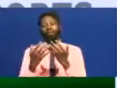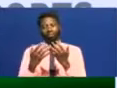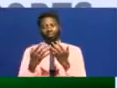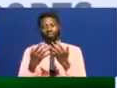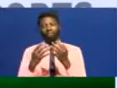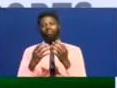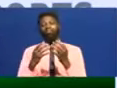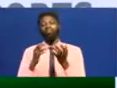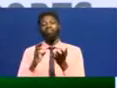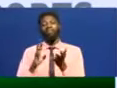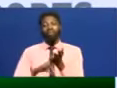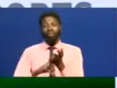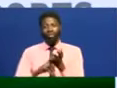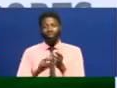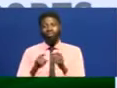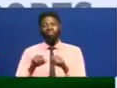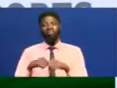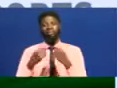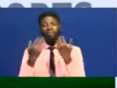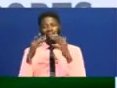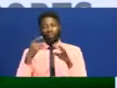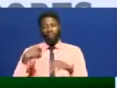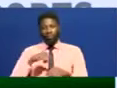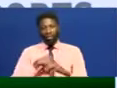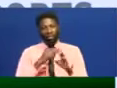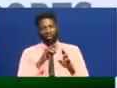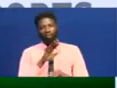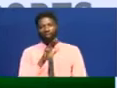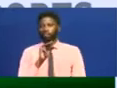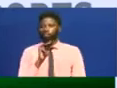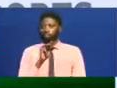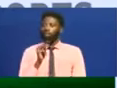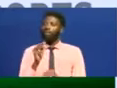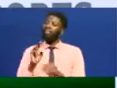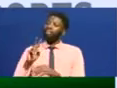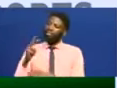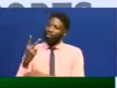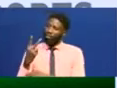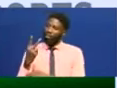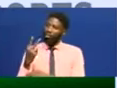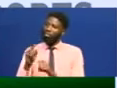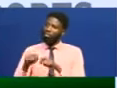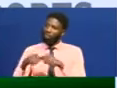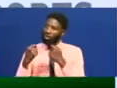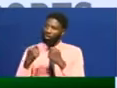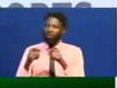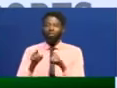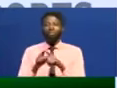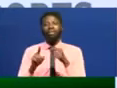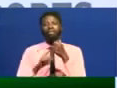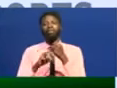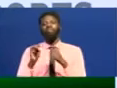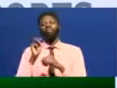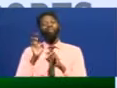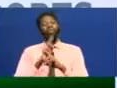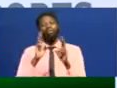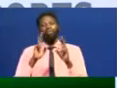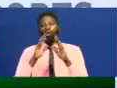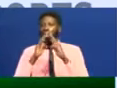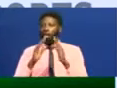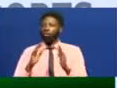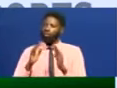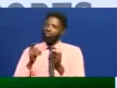5 million shillings, and she broke another one and we were red with 6 million shillings to buy a house.